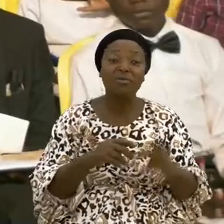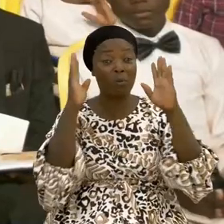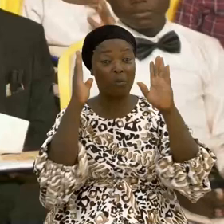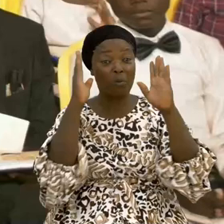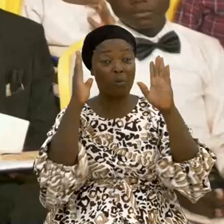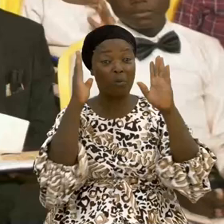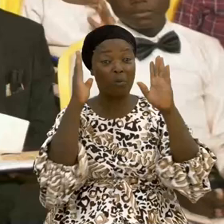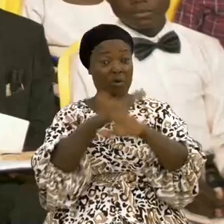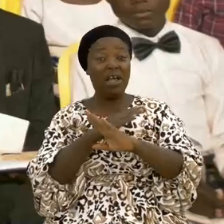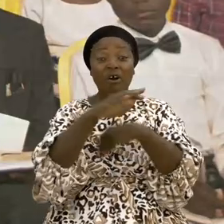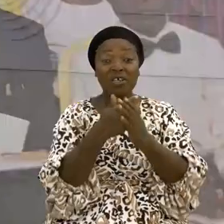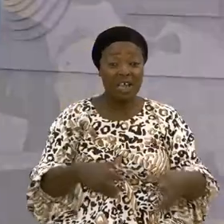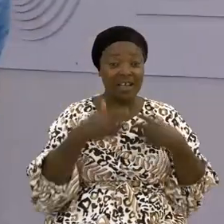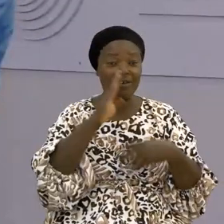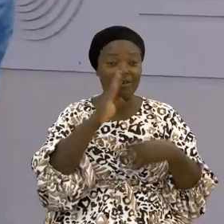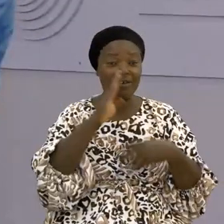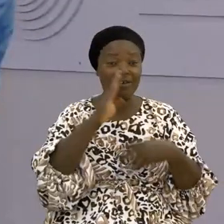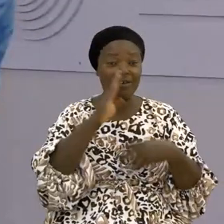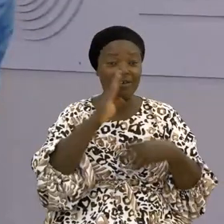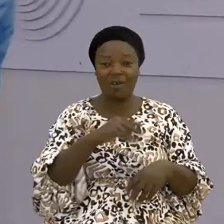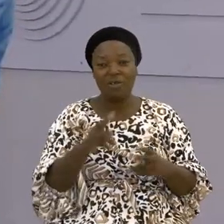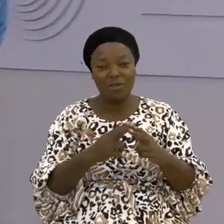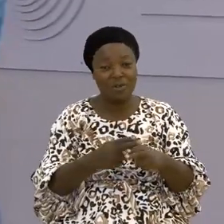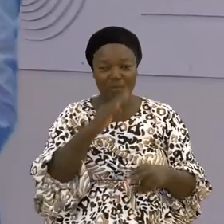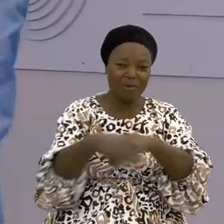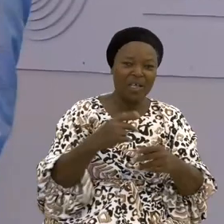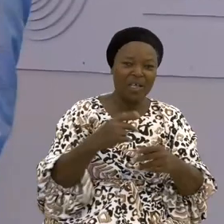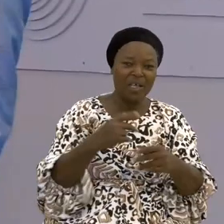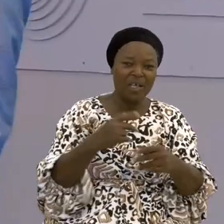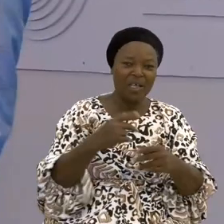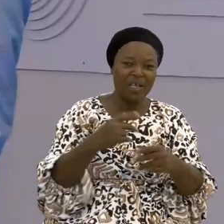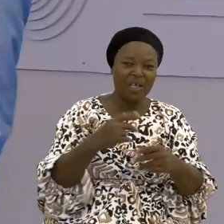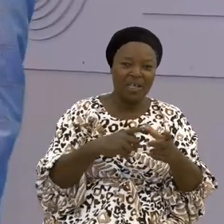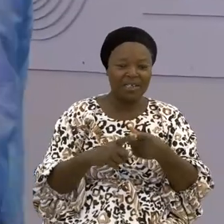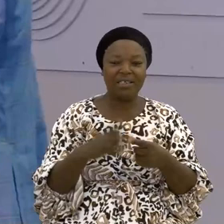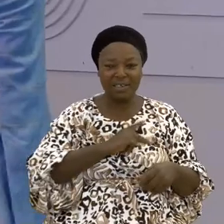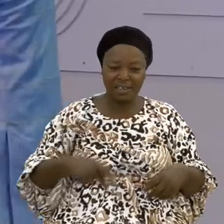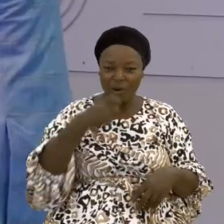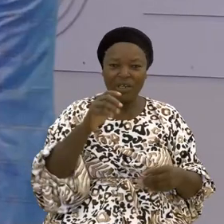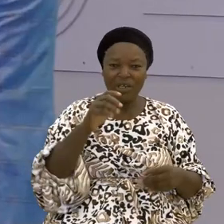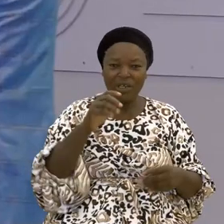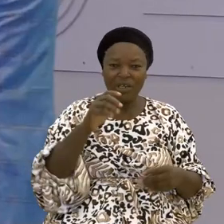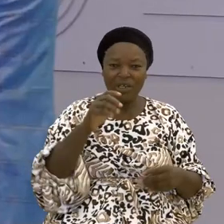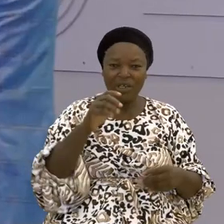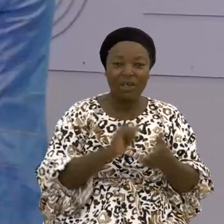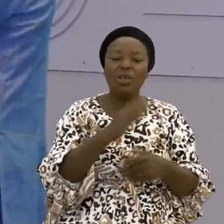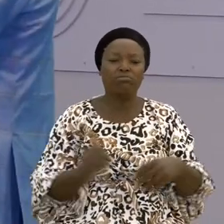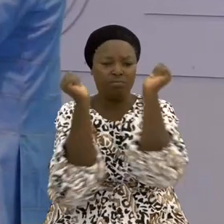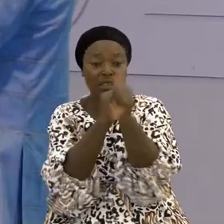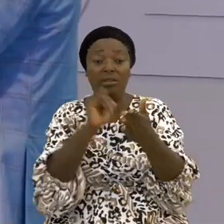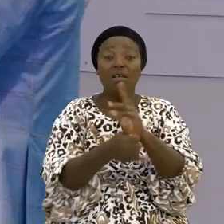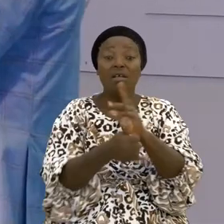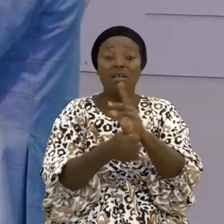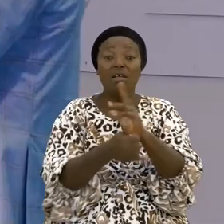commanded that they should bind Shadrach, Meshach, and Abednego. And they bound them. And he